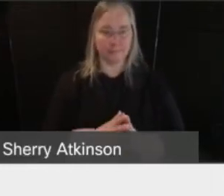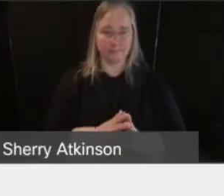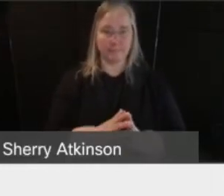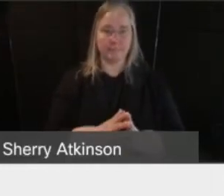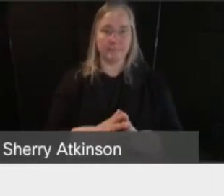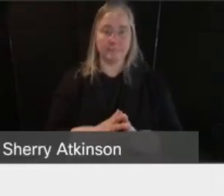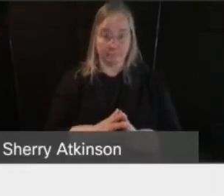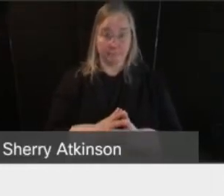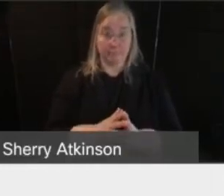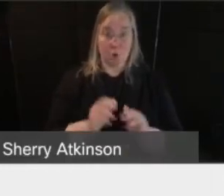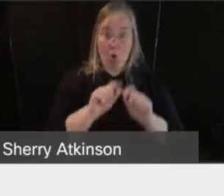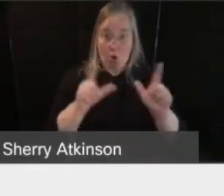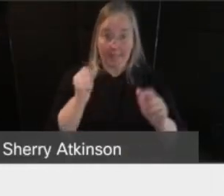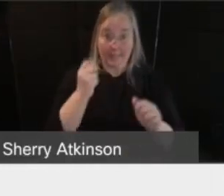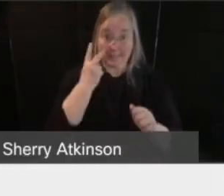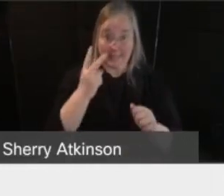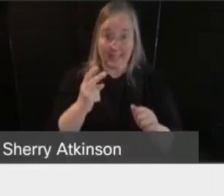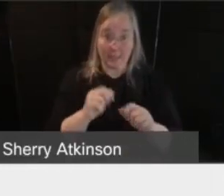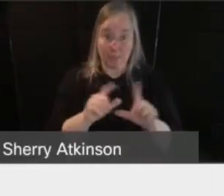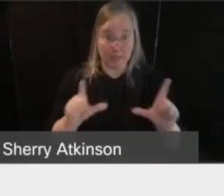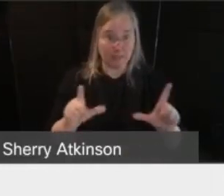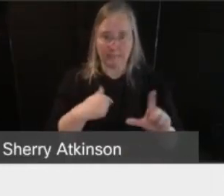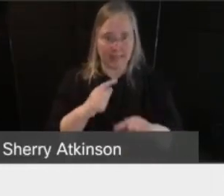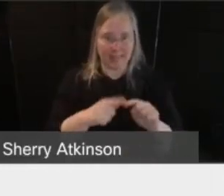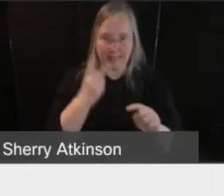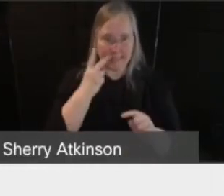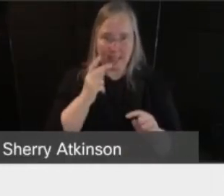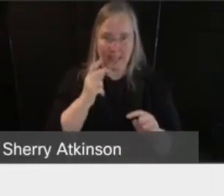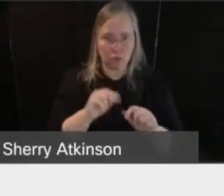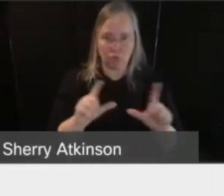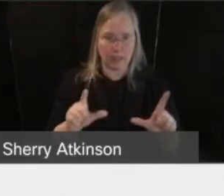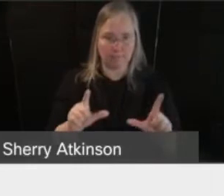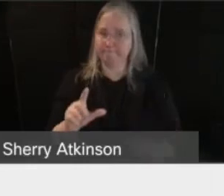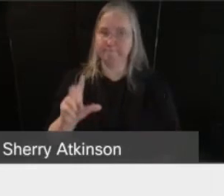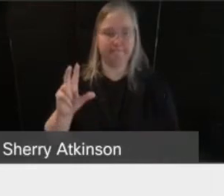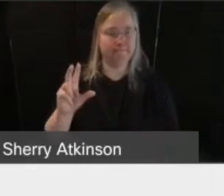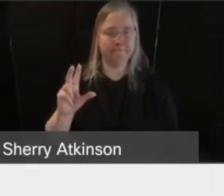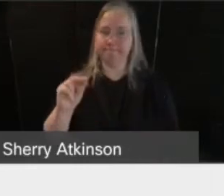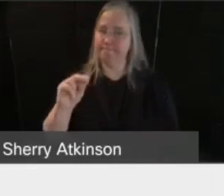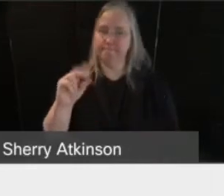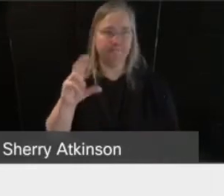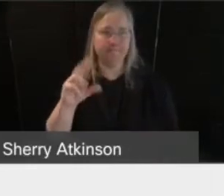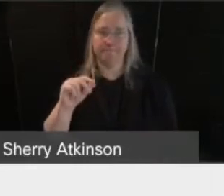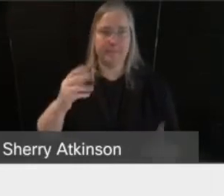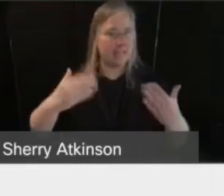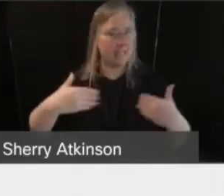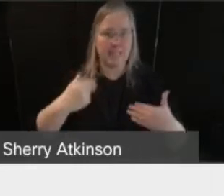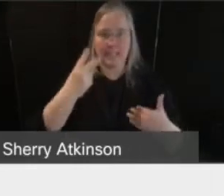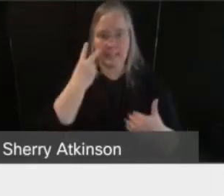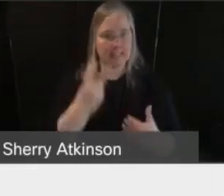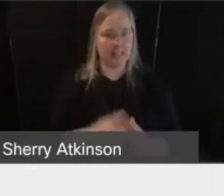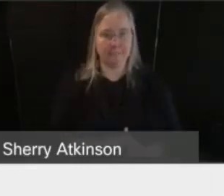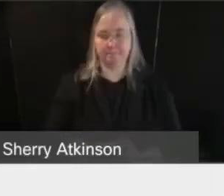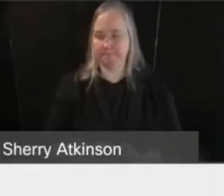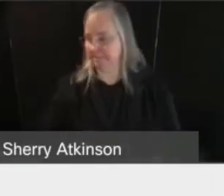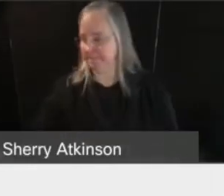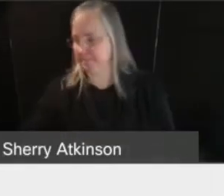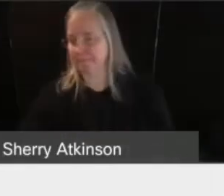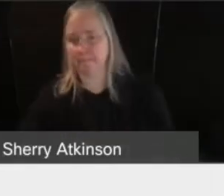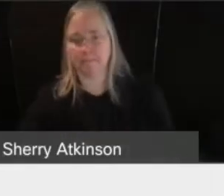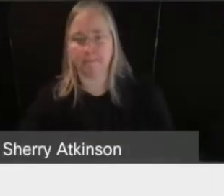can everybody see the presentation? Because I can't see the screen. I cannot see it. All